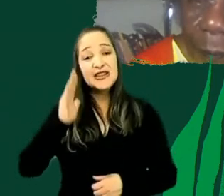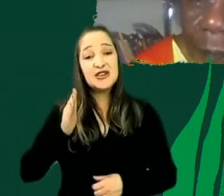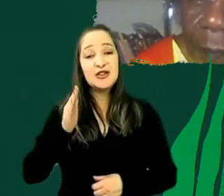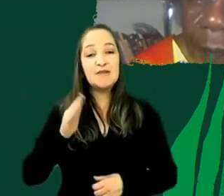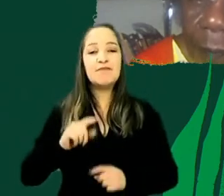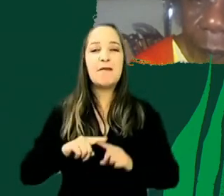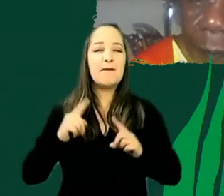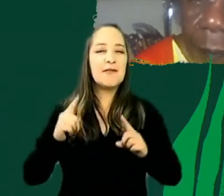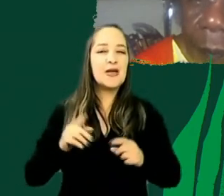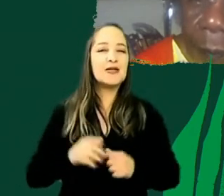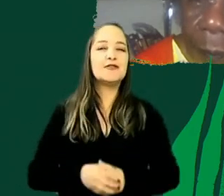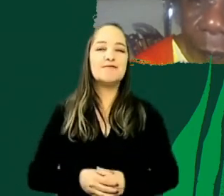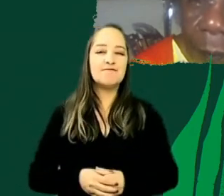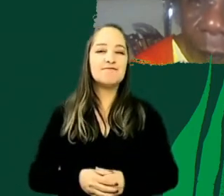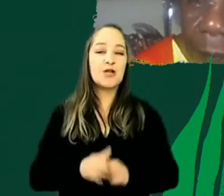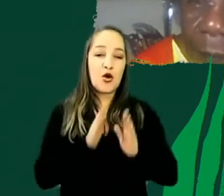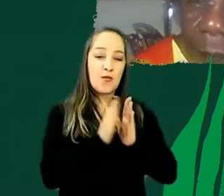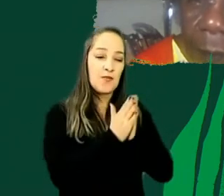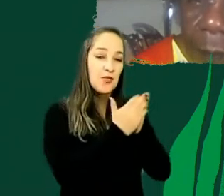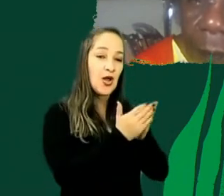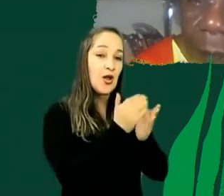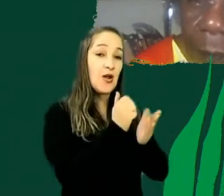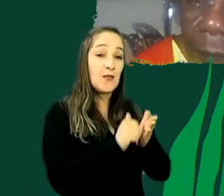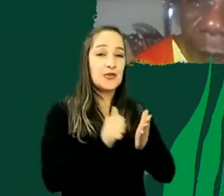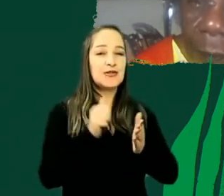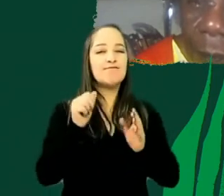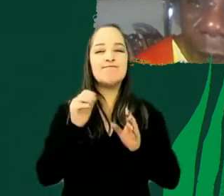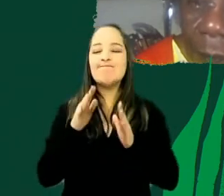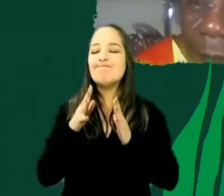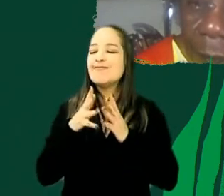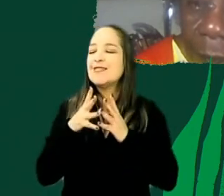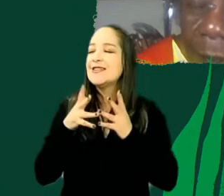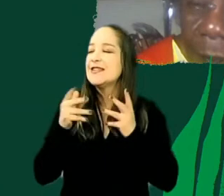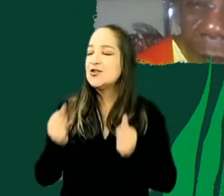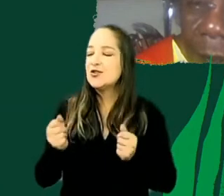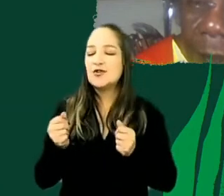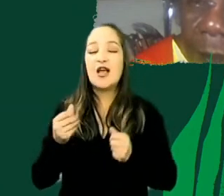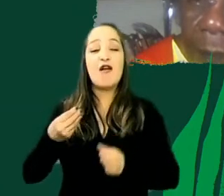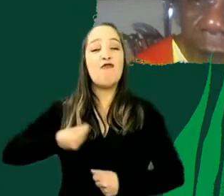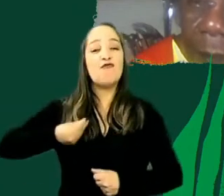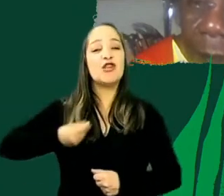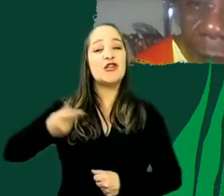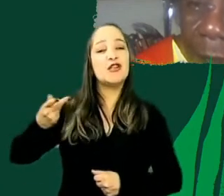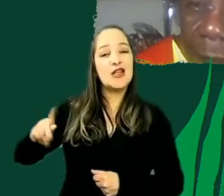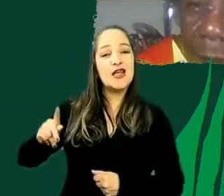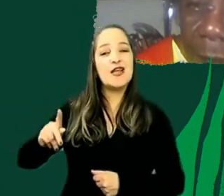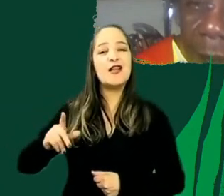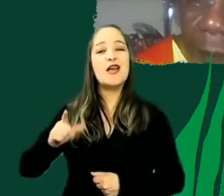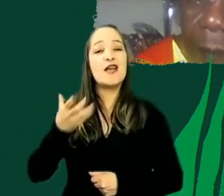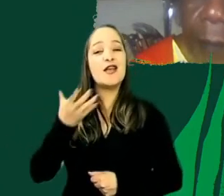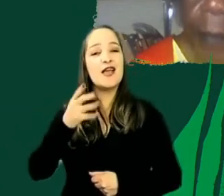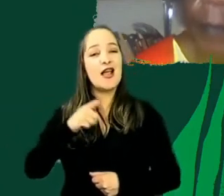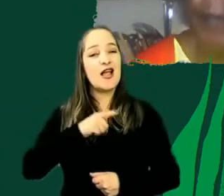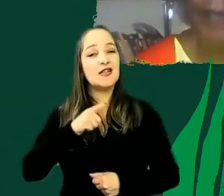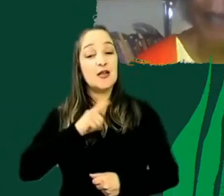her life was just so about wanting to have this for us and having none of it for